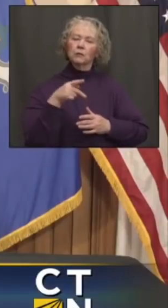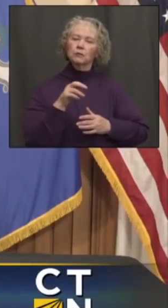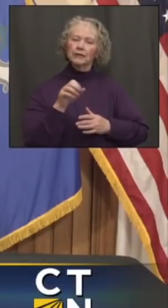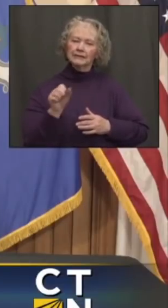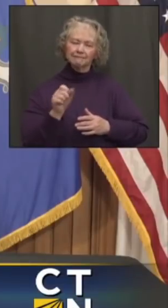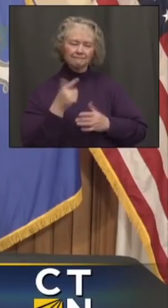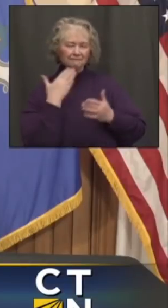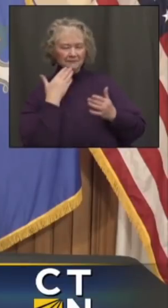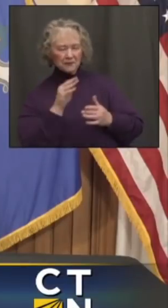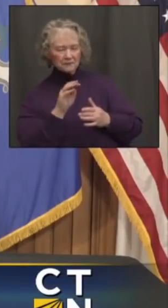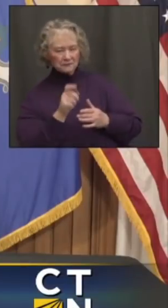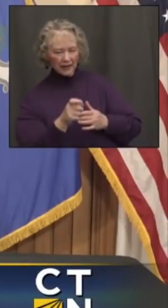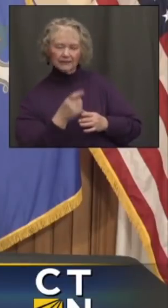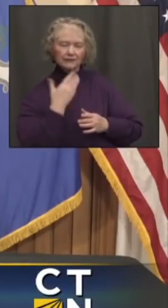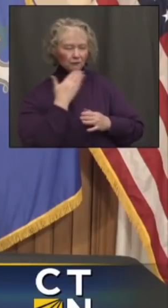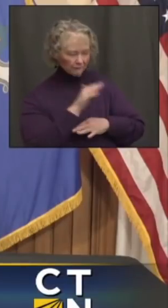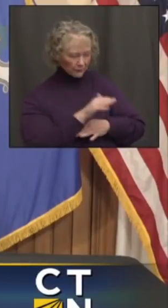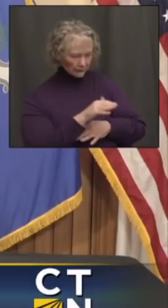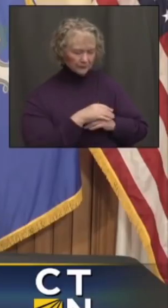identified as a result.